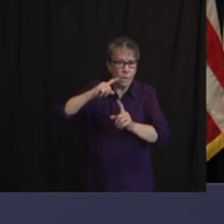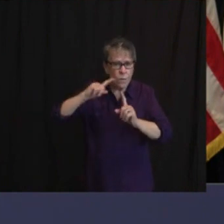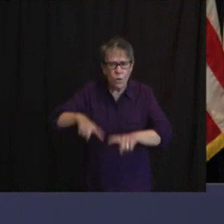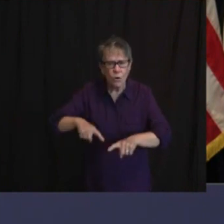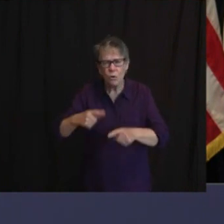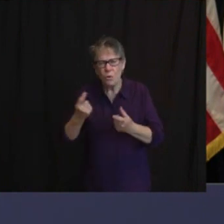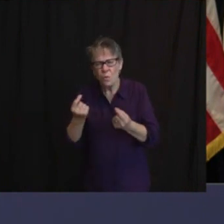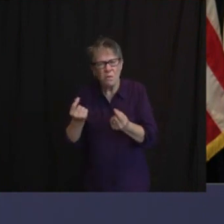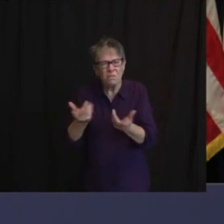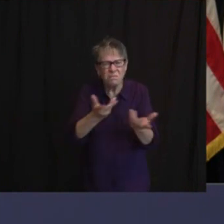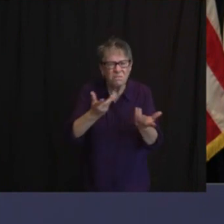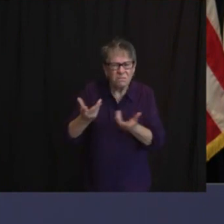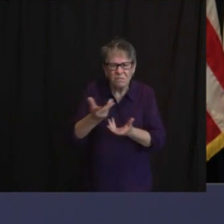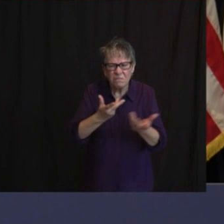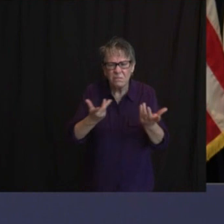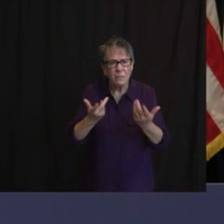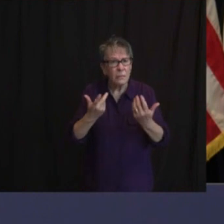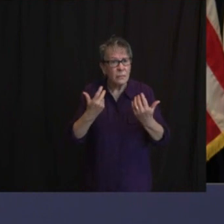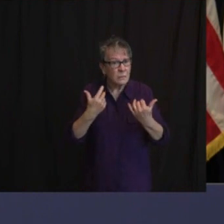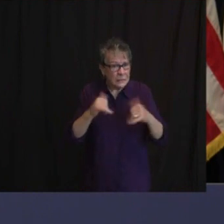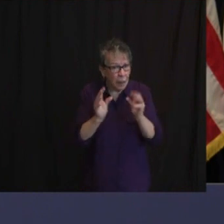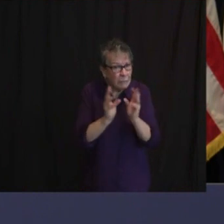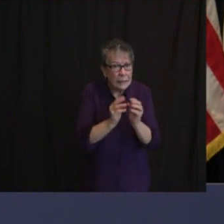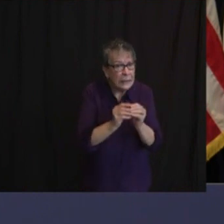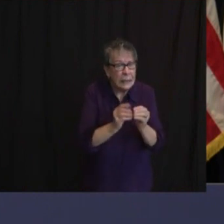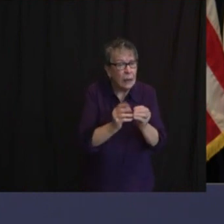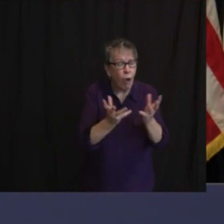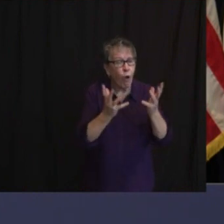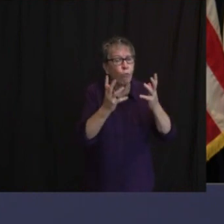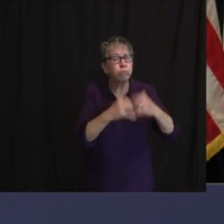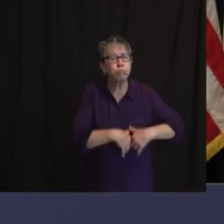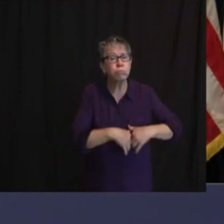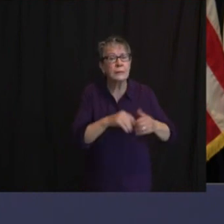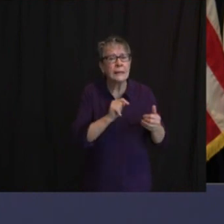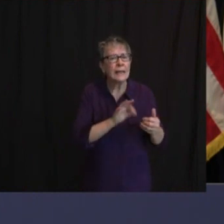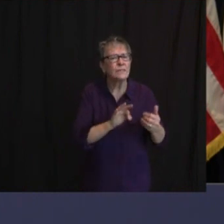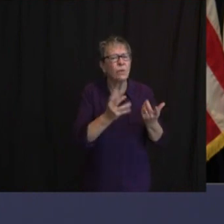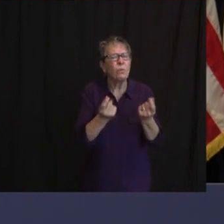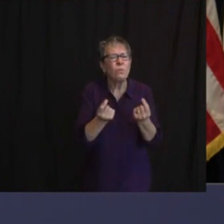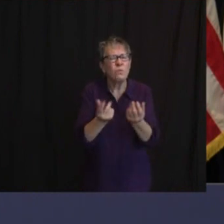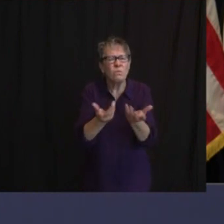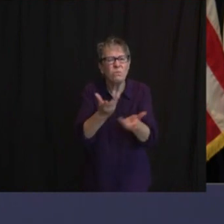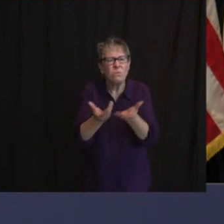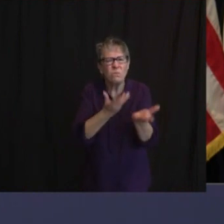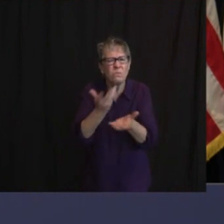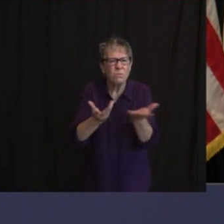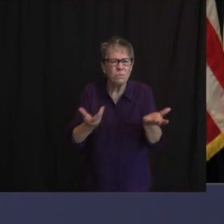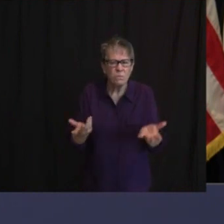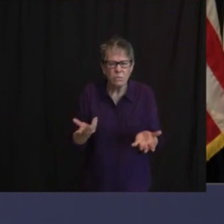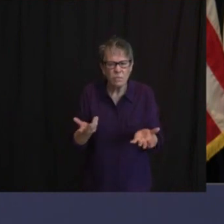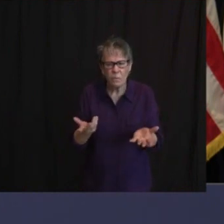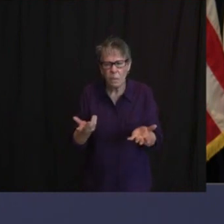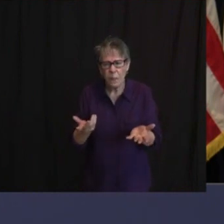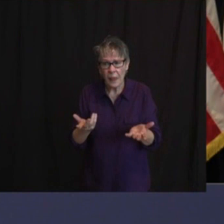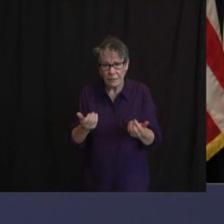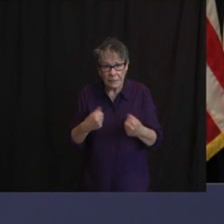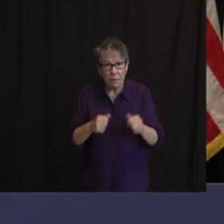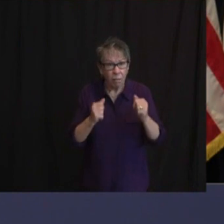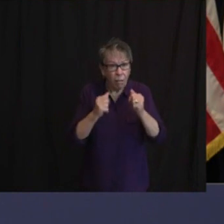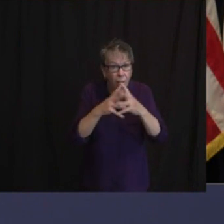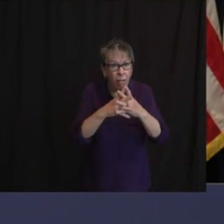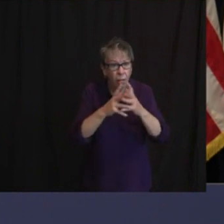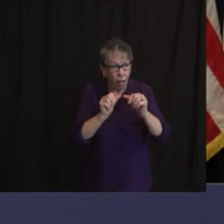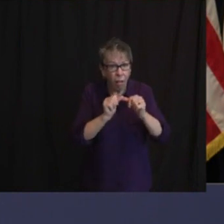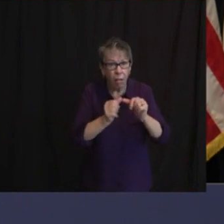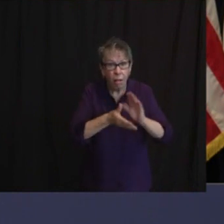been trying to get some details on what it's doing. And do you see it continuing for a while? How's it integrating with these other commissions and task